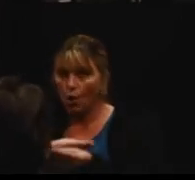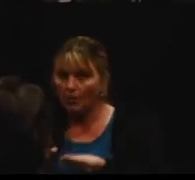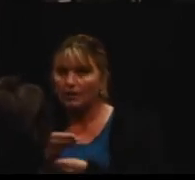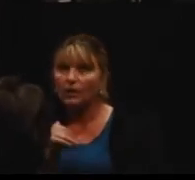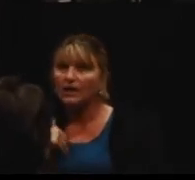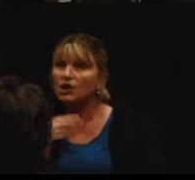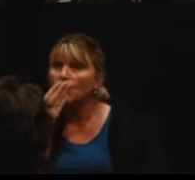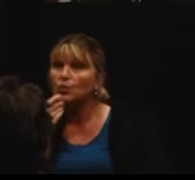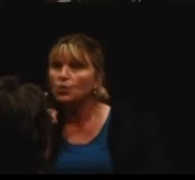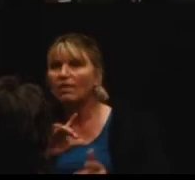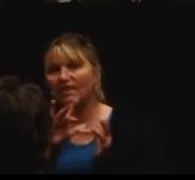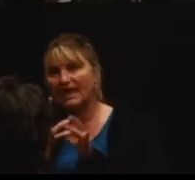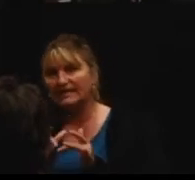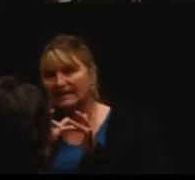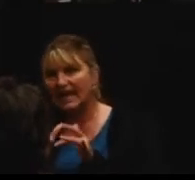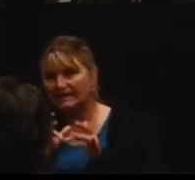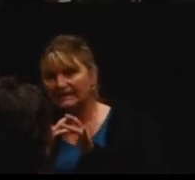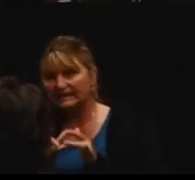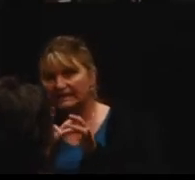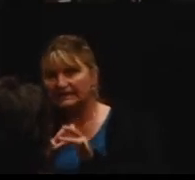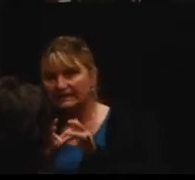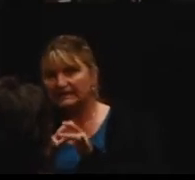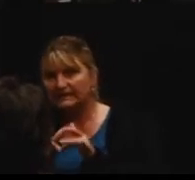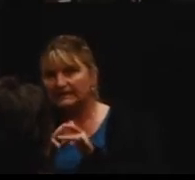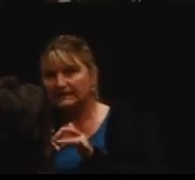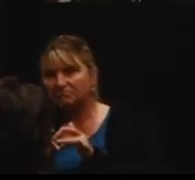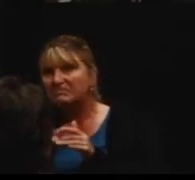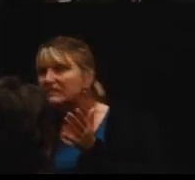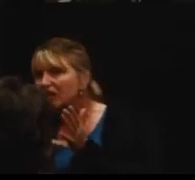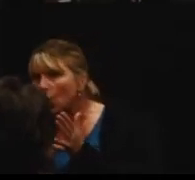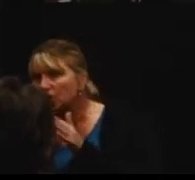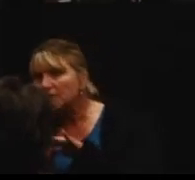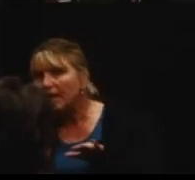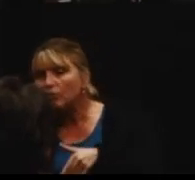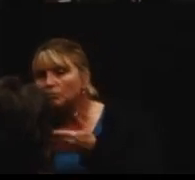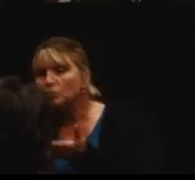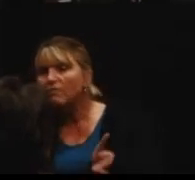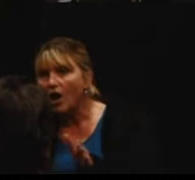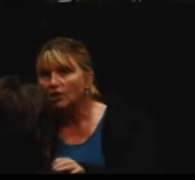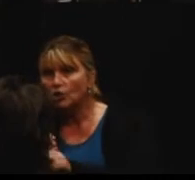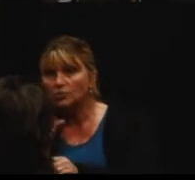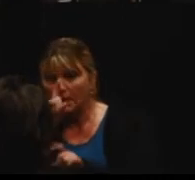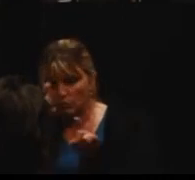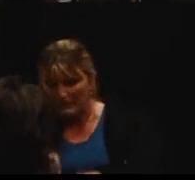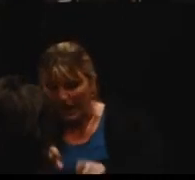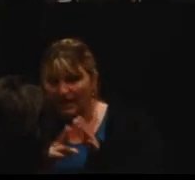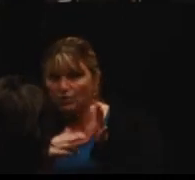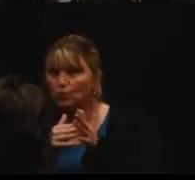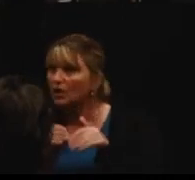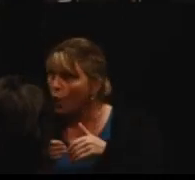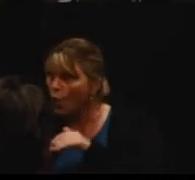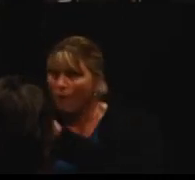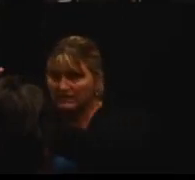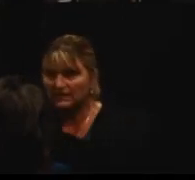need to use internet-enabled platforms and technologies to provide jobs to keep our people here, because I am seriously